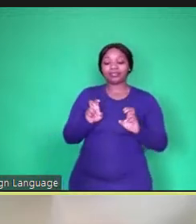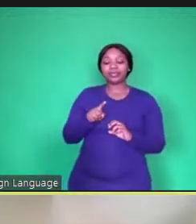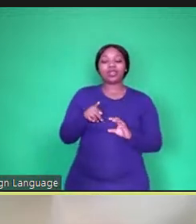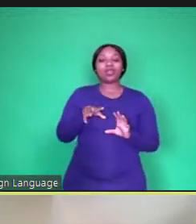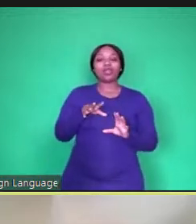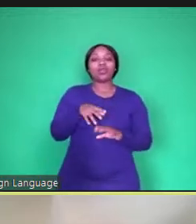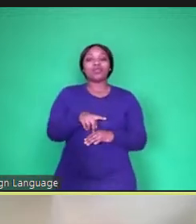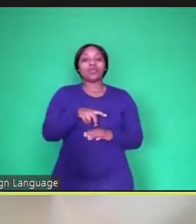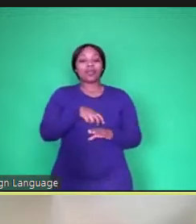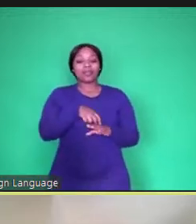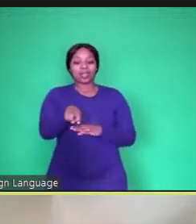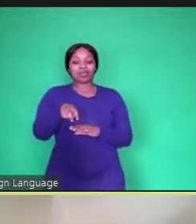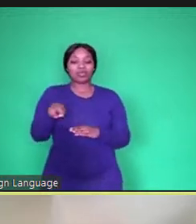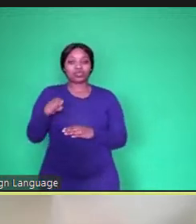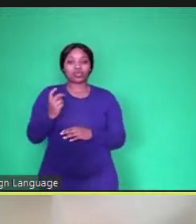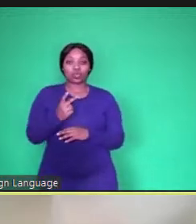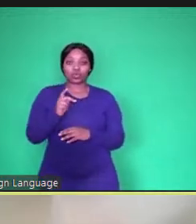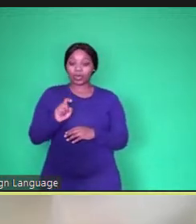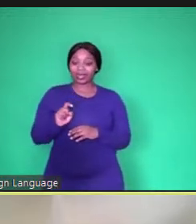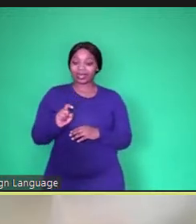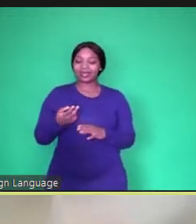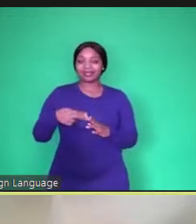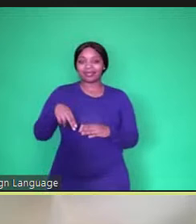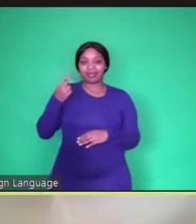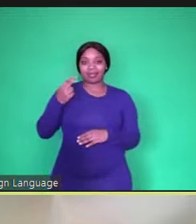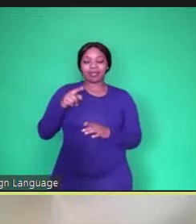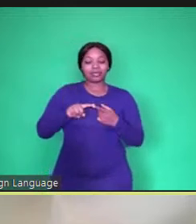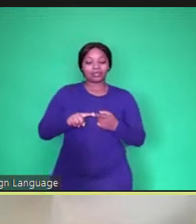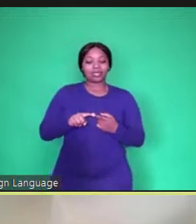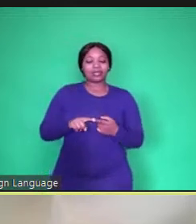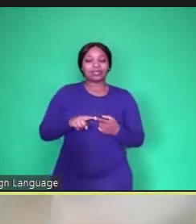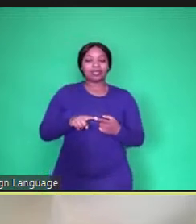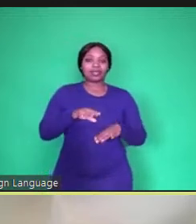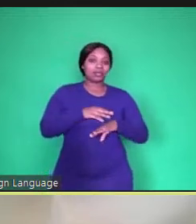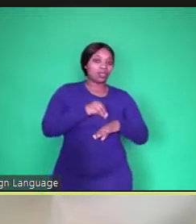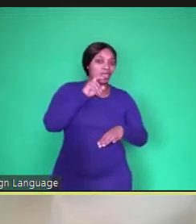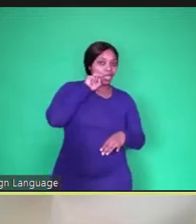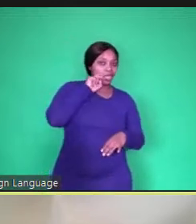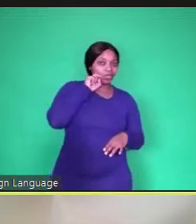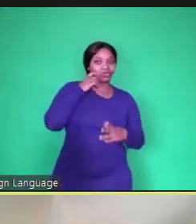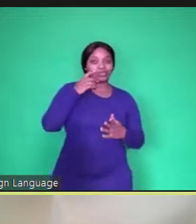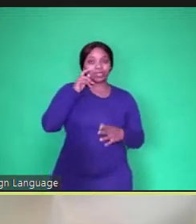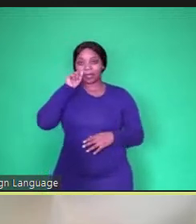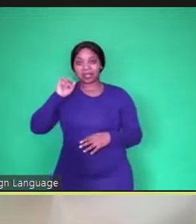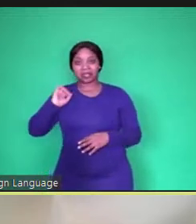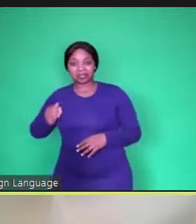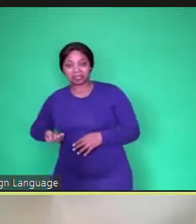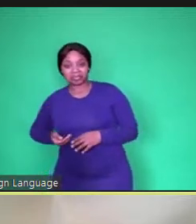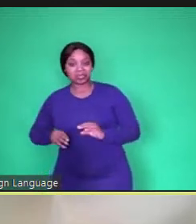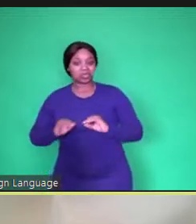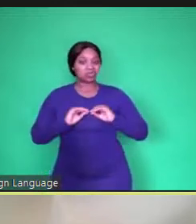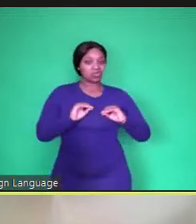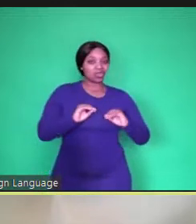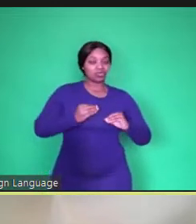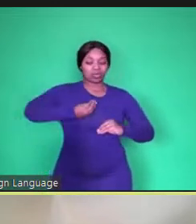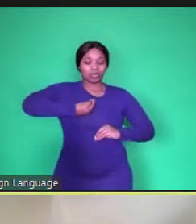among it also goes with age, gender, male, then education, then the younger generation.